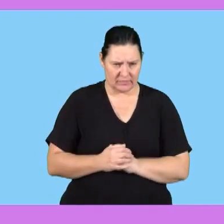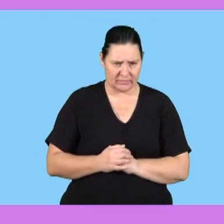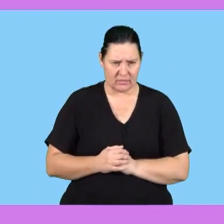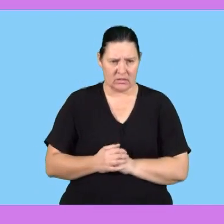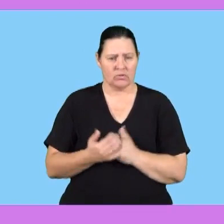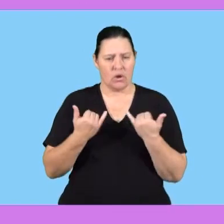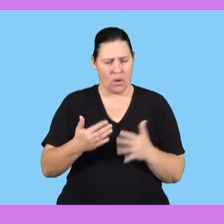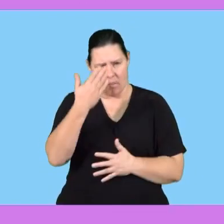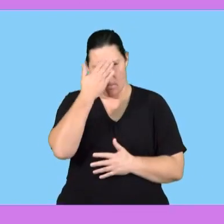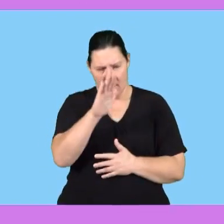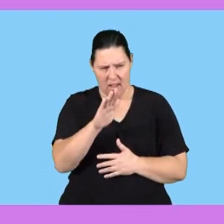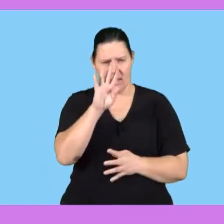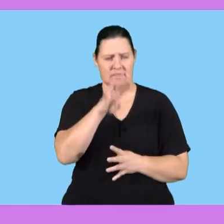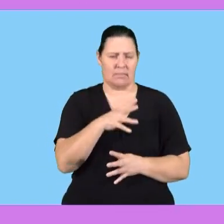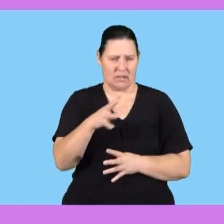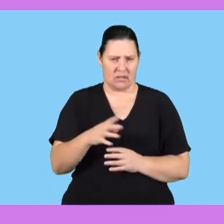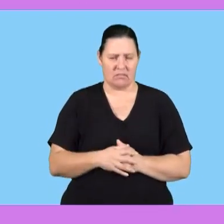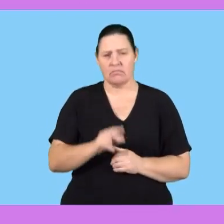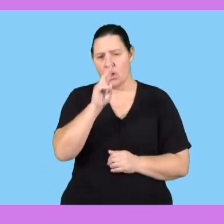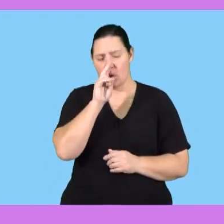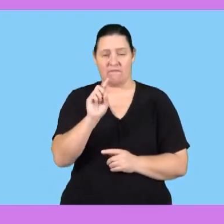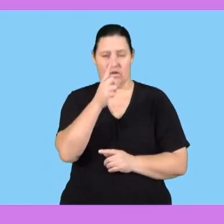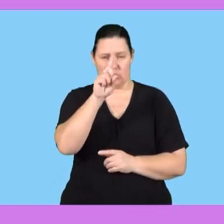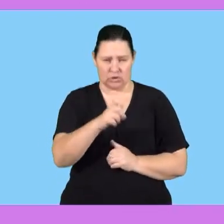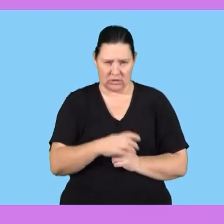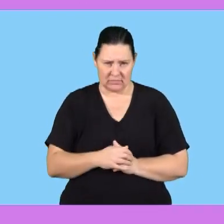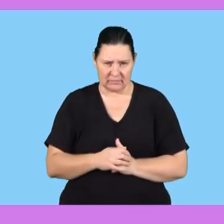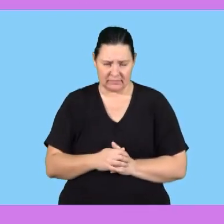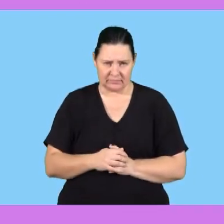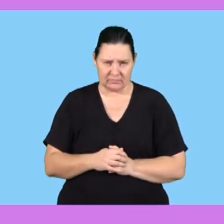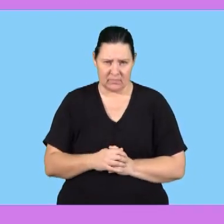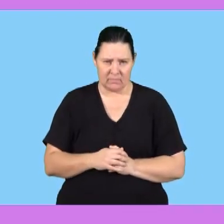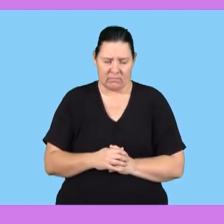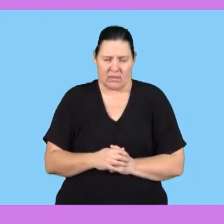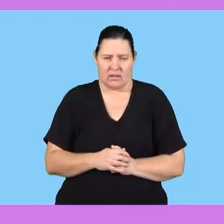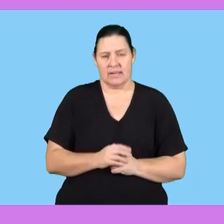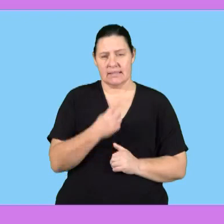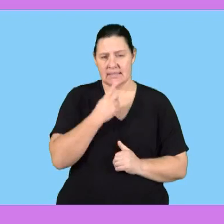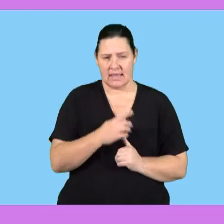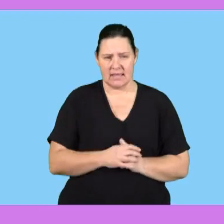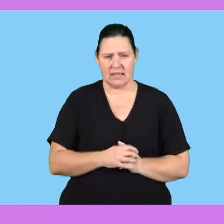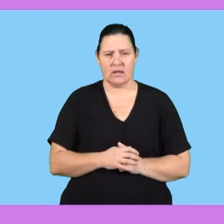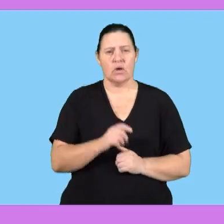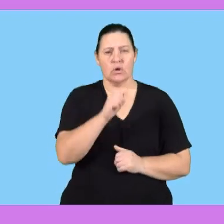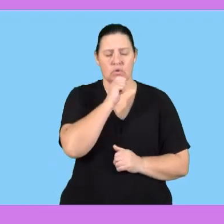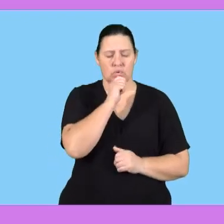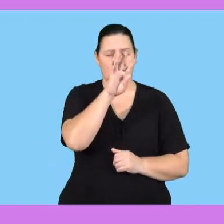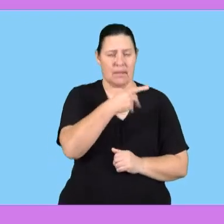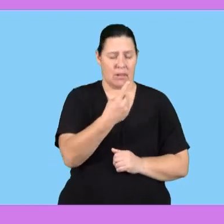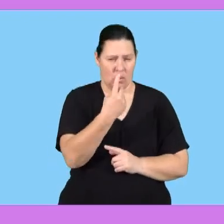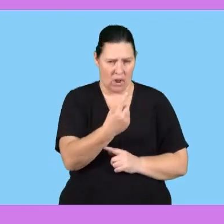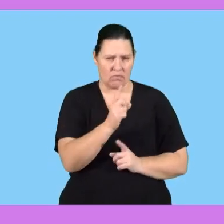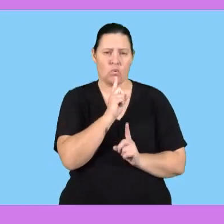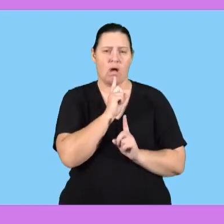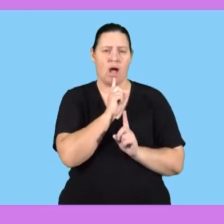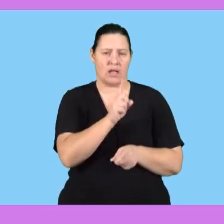change. Right, so now we are familiar with our table. Let's look at our first question. Right, it says here, use table